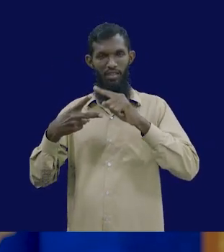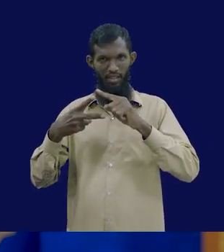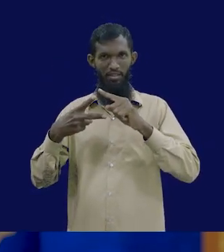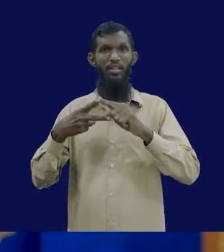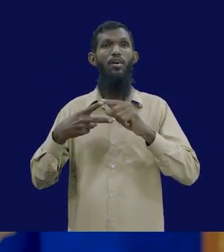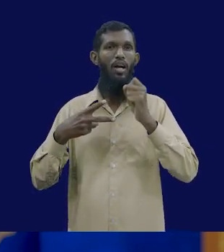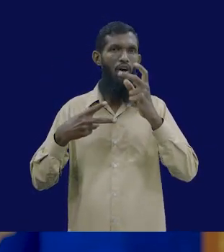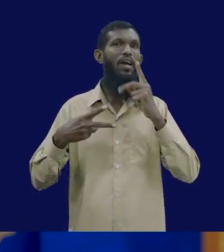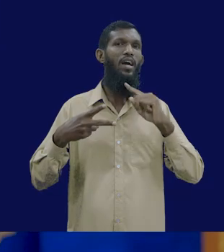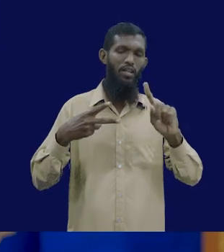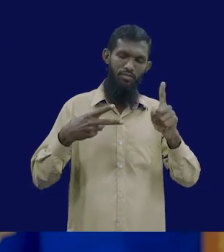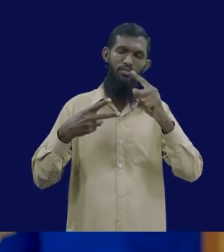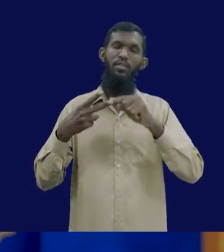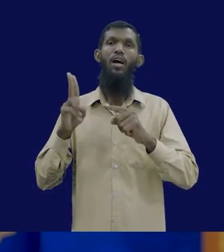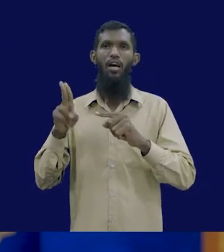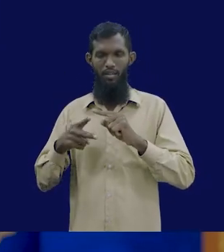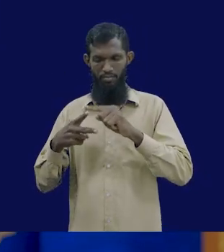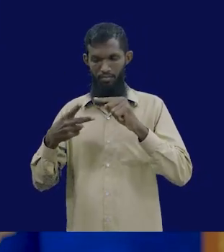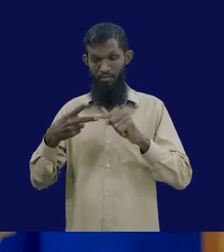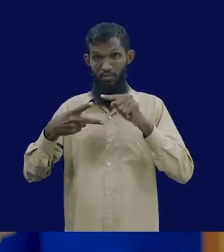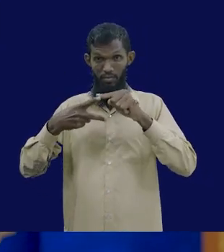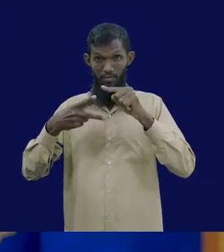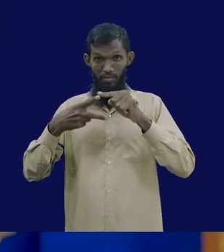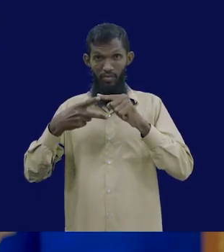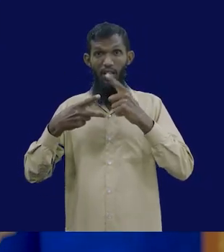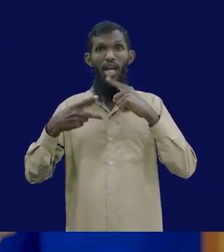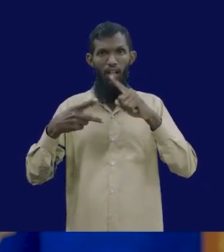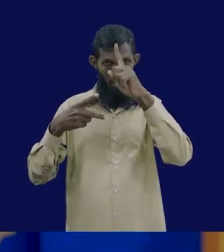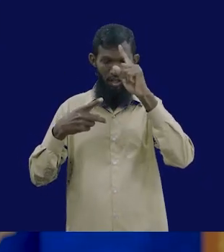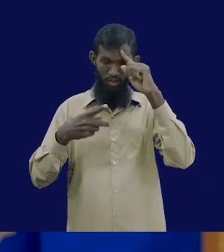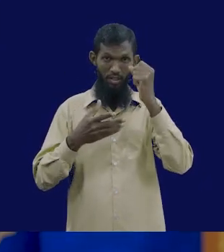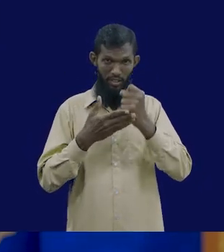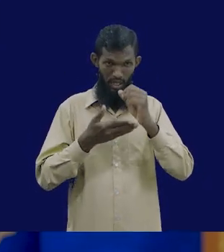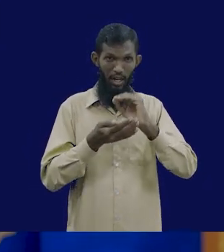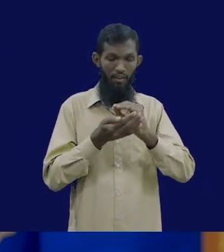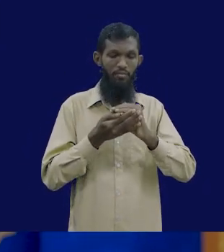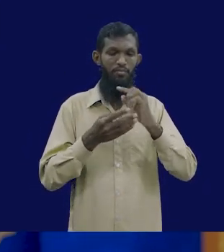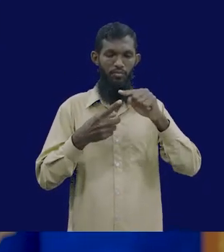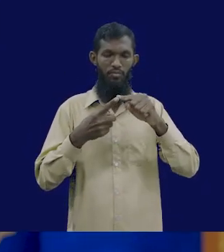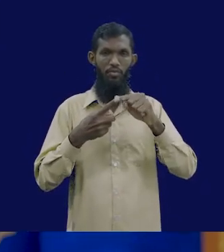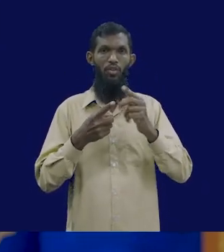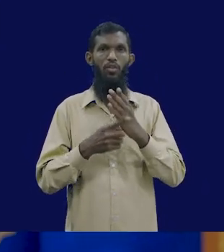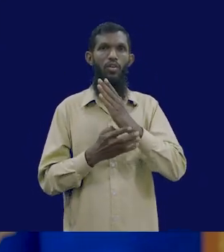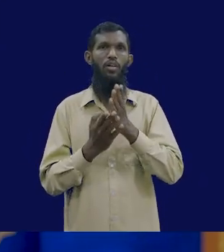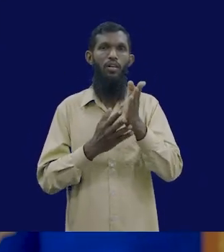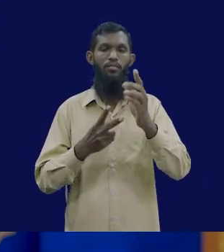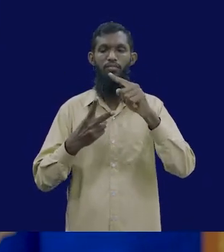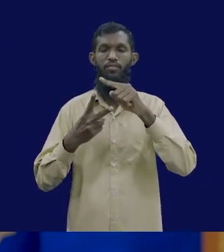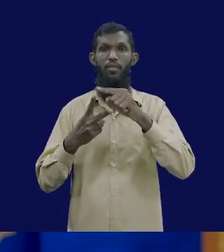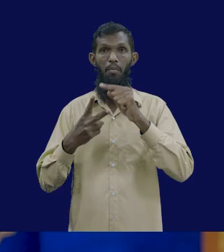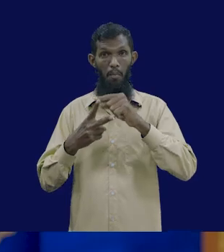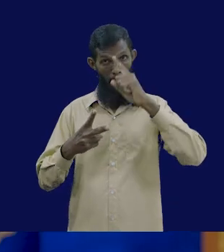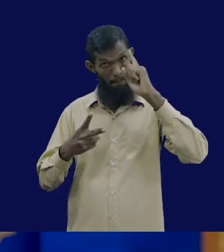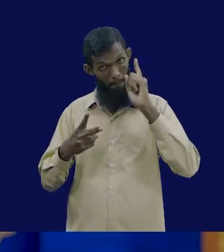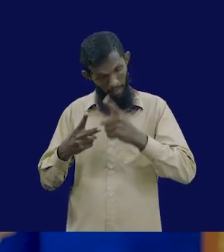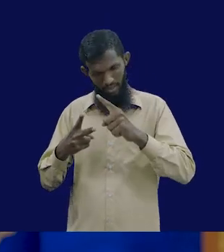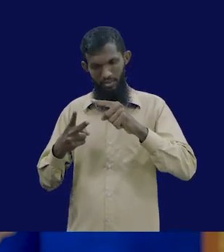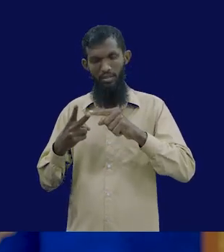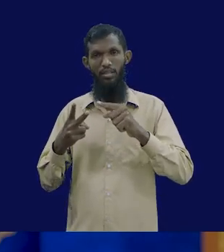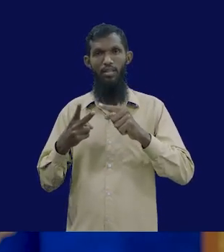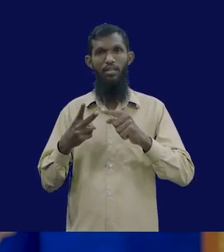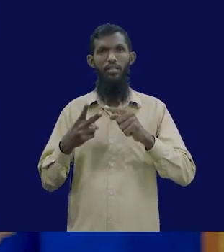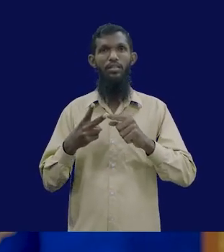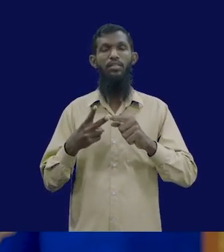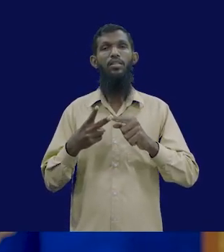further categorized into subcategories, the wajib fasting or obligatory fasting. Now,